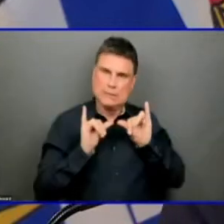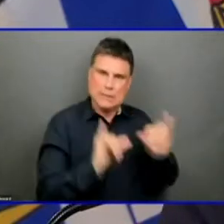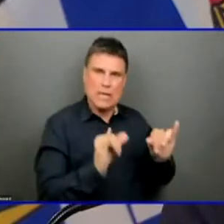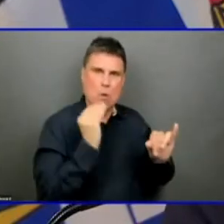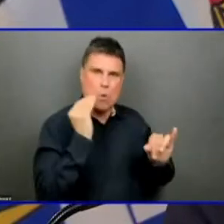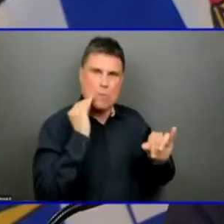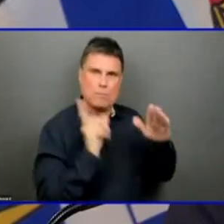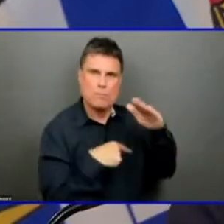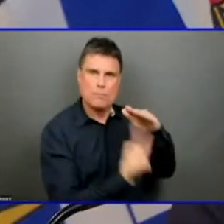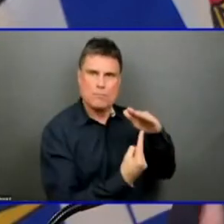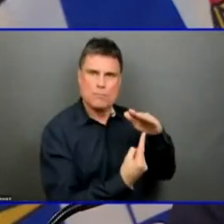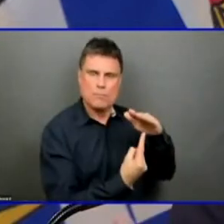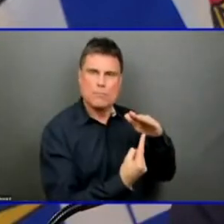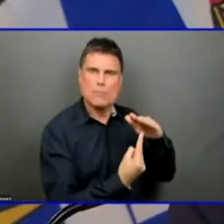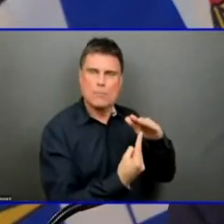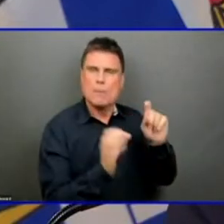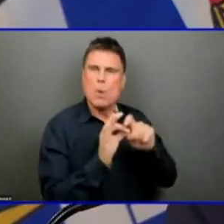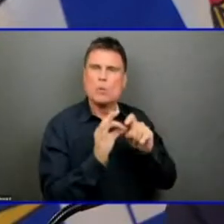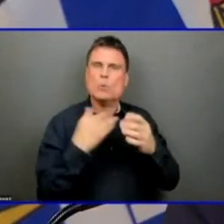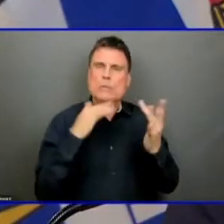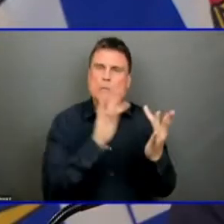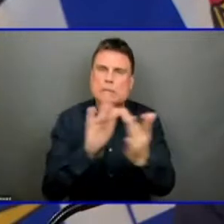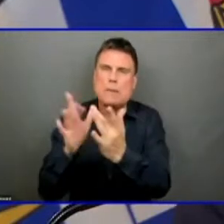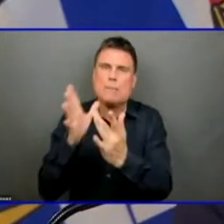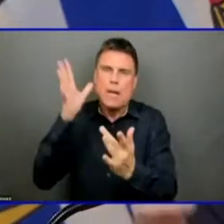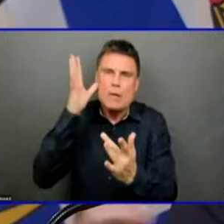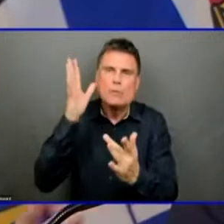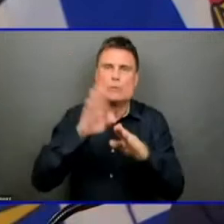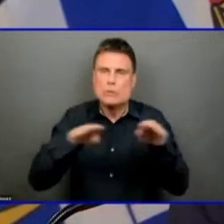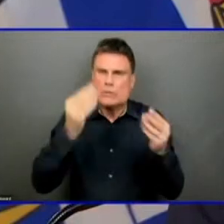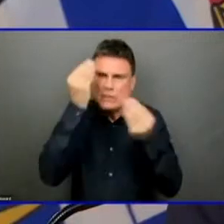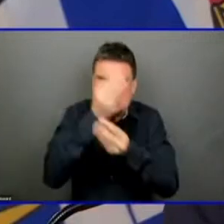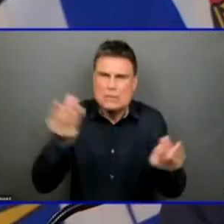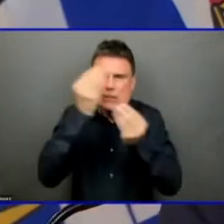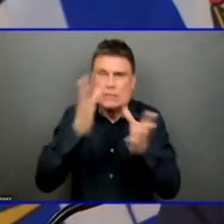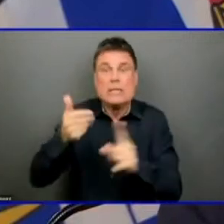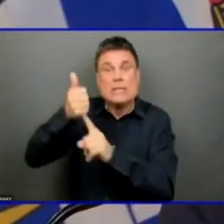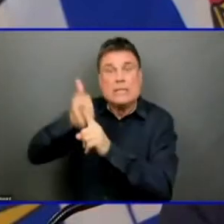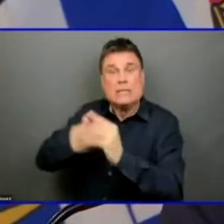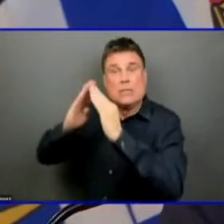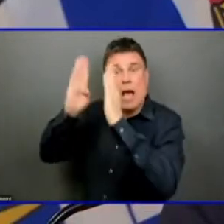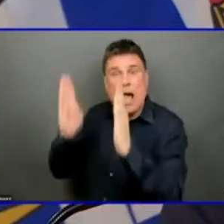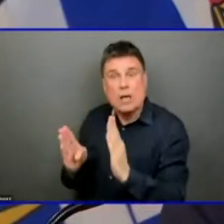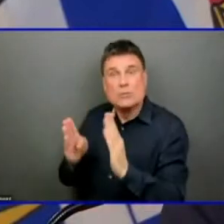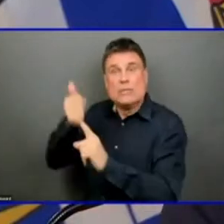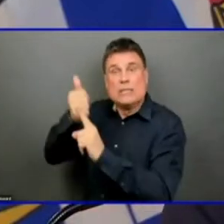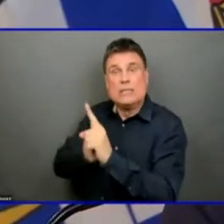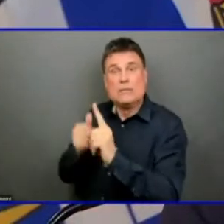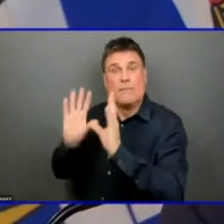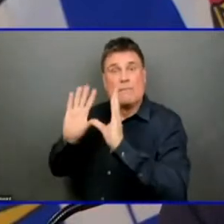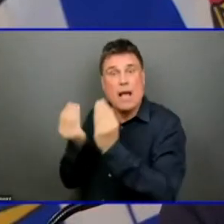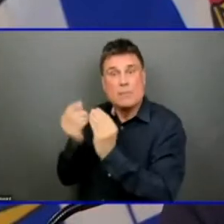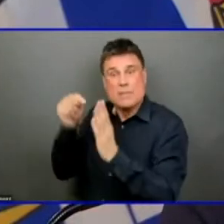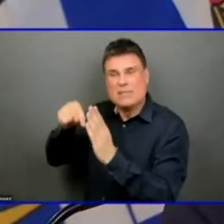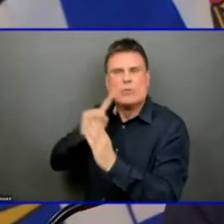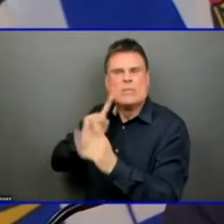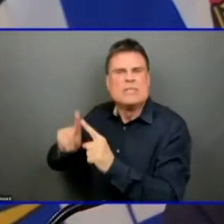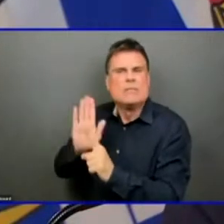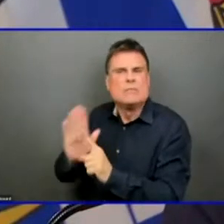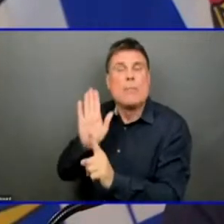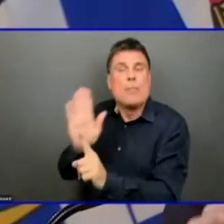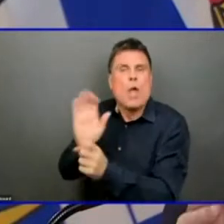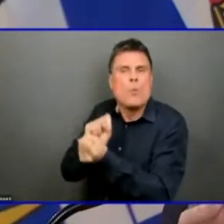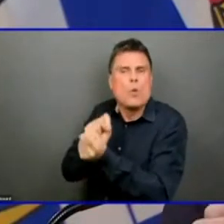bit different. It depends on what you do for work, for example. What the risk might be. But yes, it is right